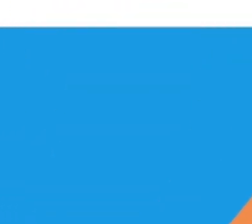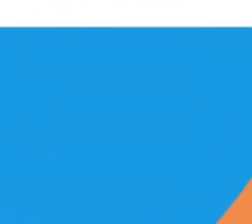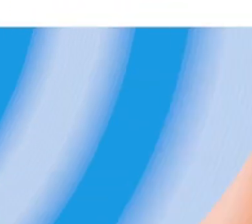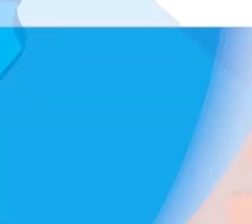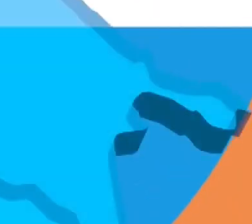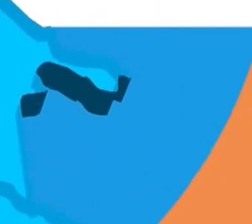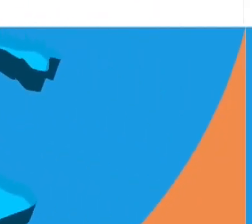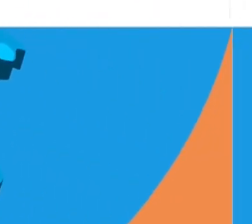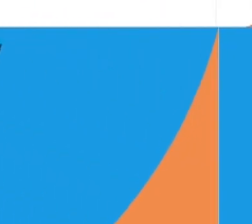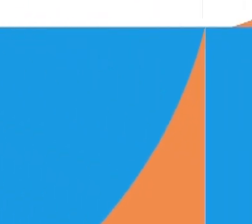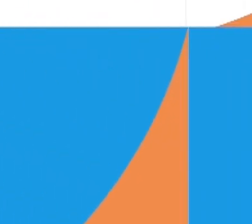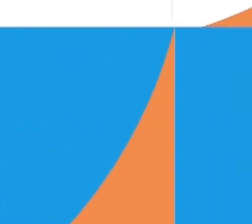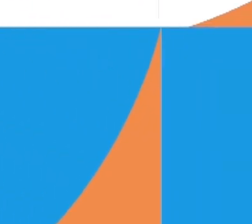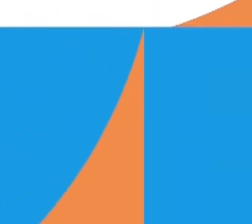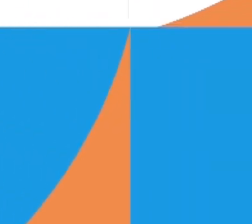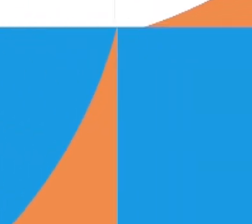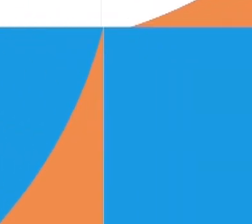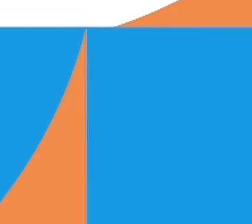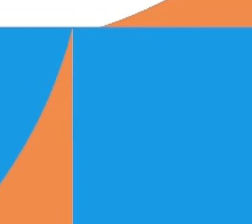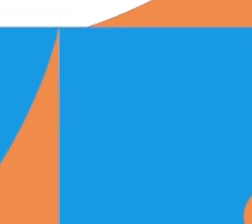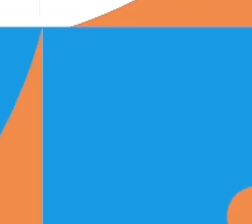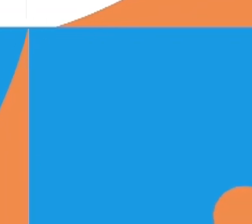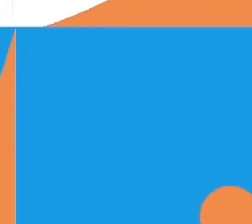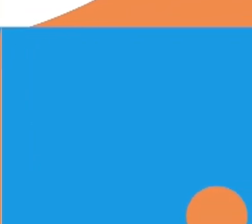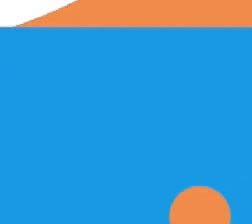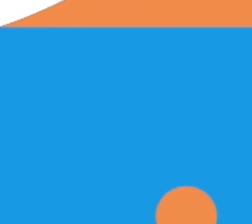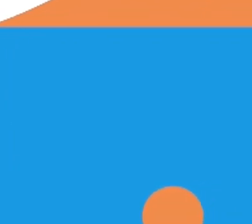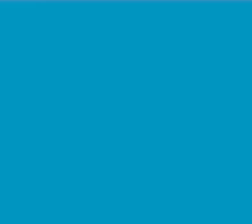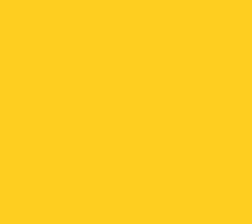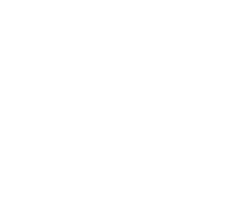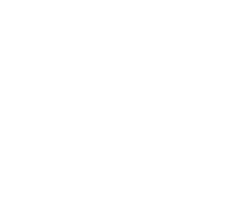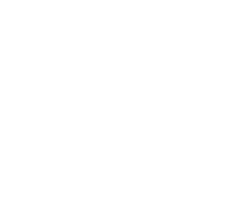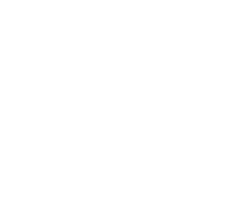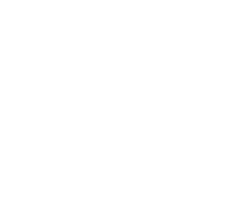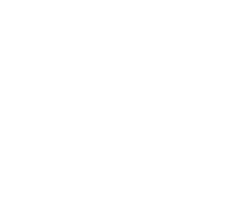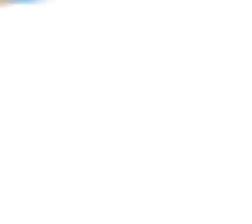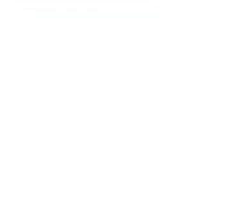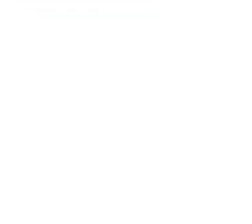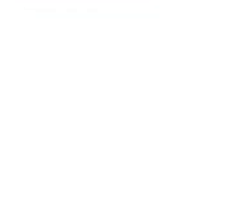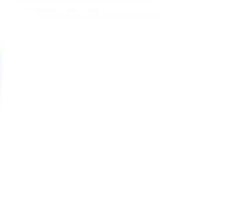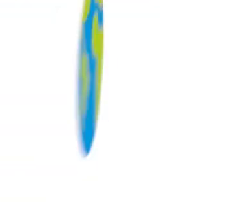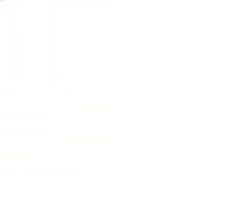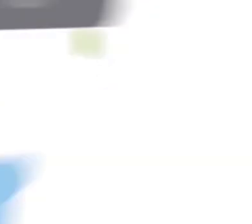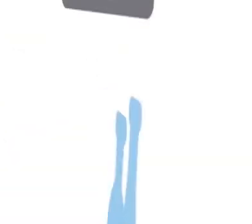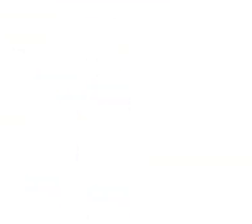very much. It's a pleasure to be here. See you next week here in Aprendo en Casa. Bye-bye.